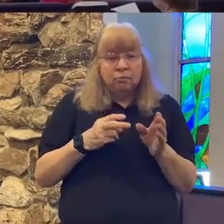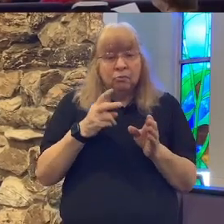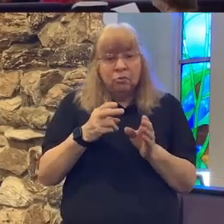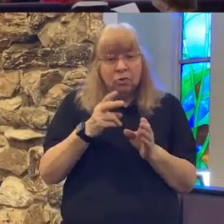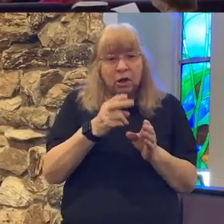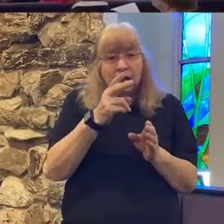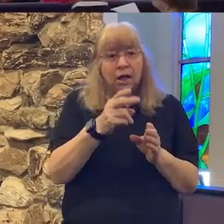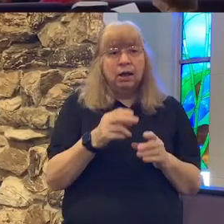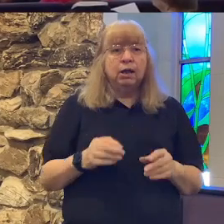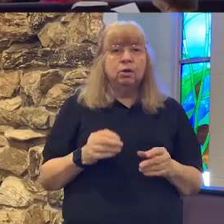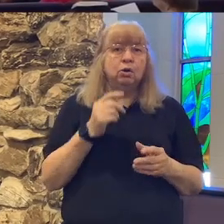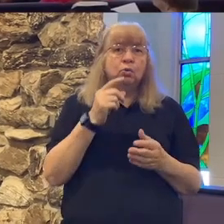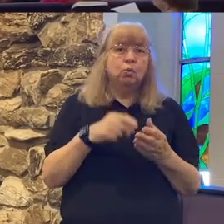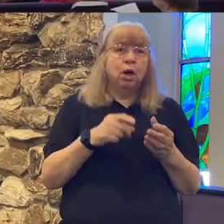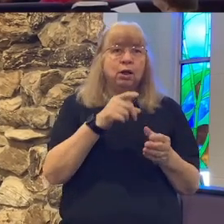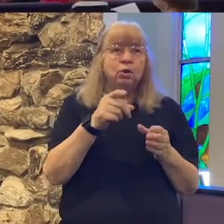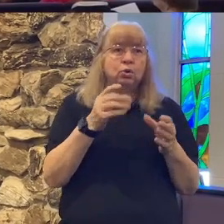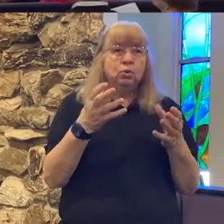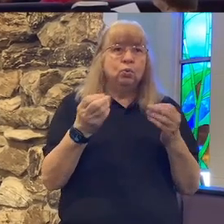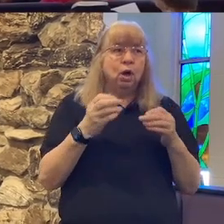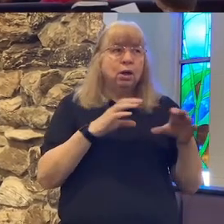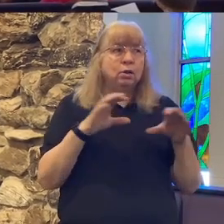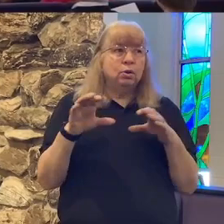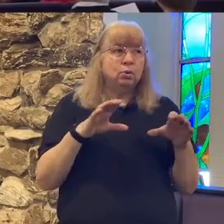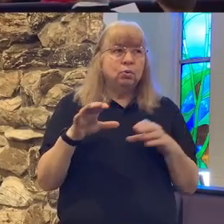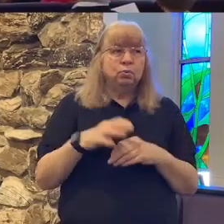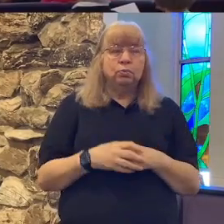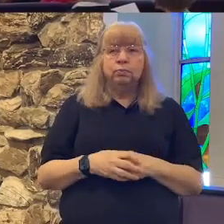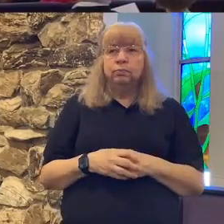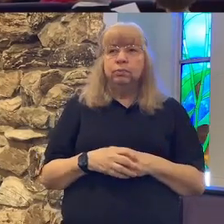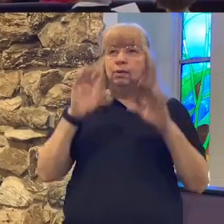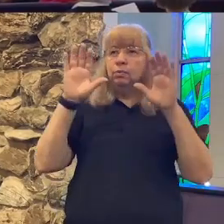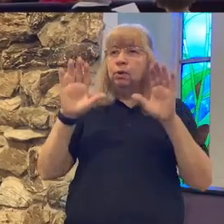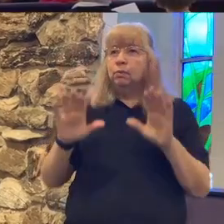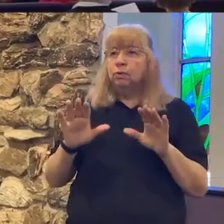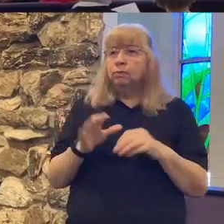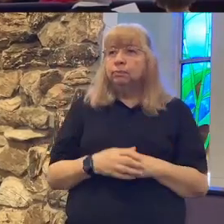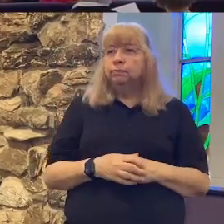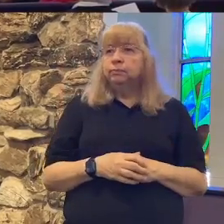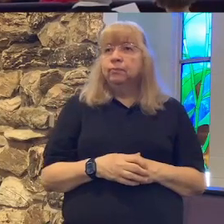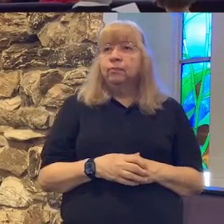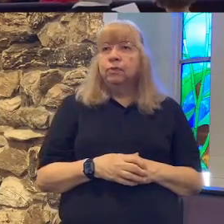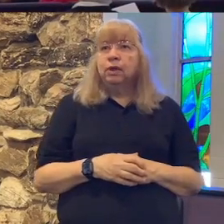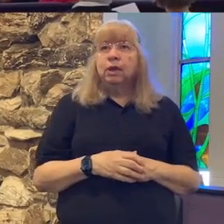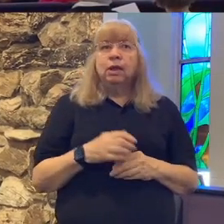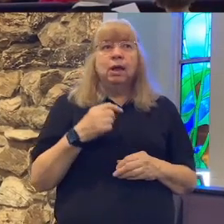do. Okay, wonderful. Did I miss anybody?